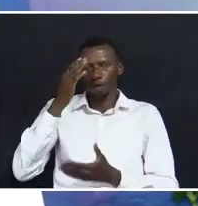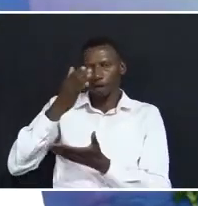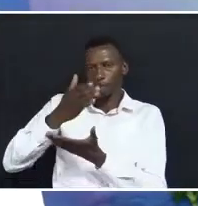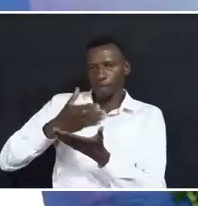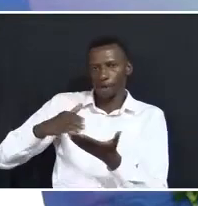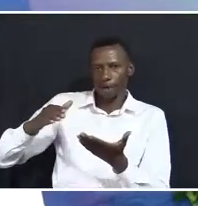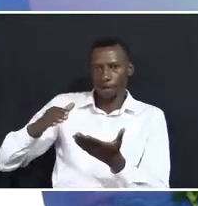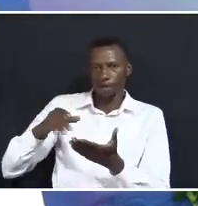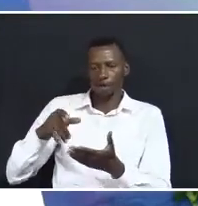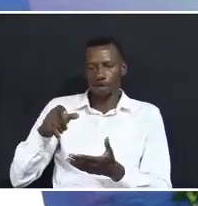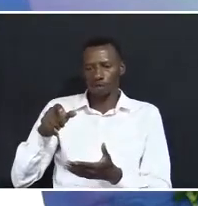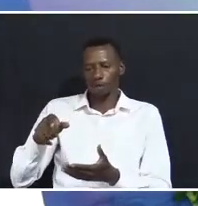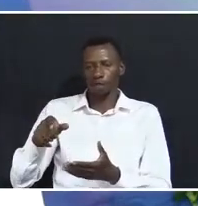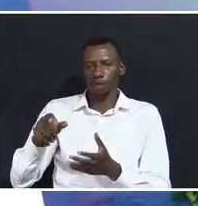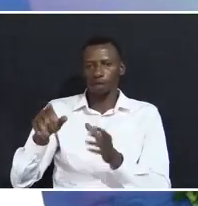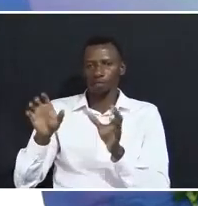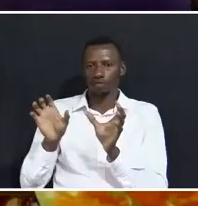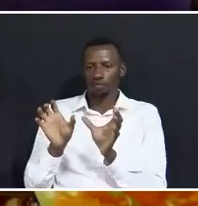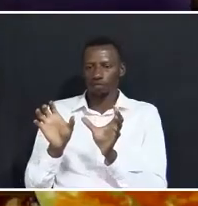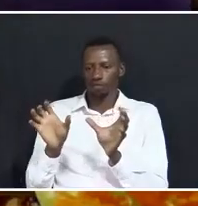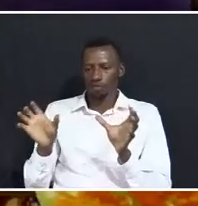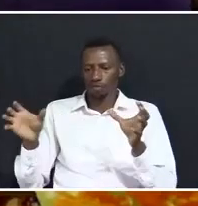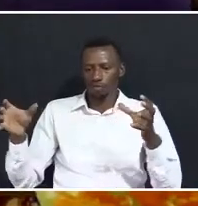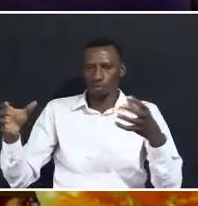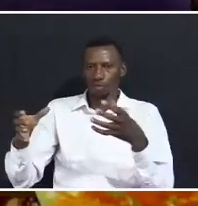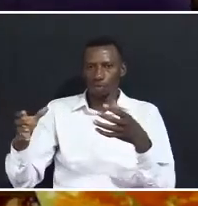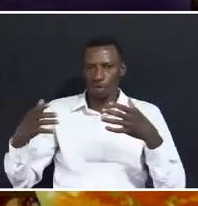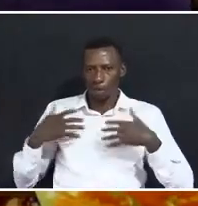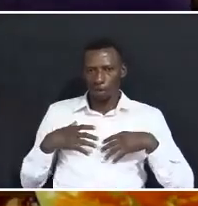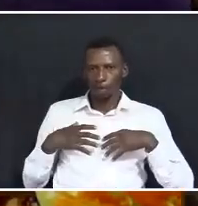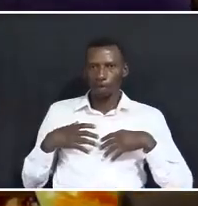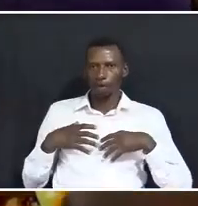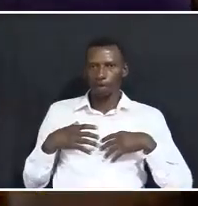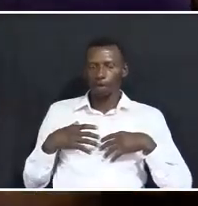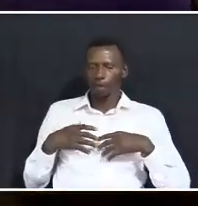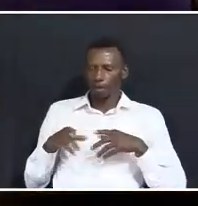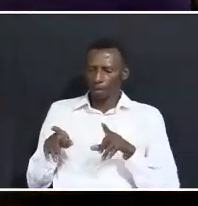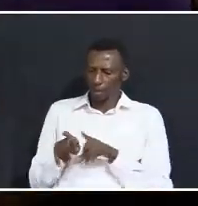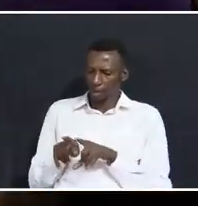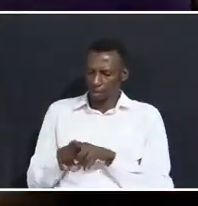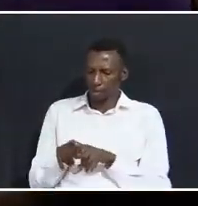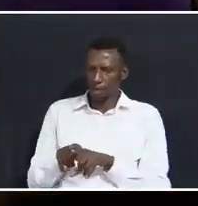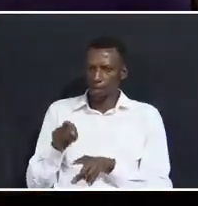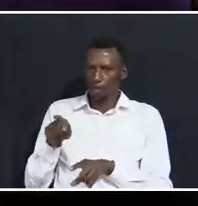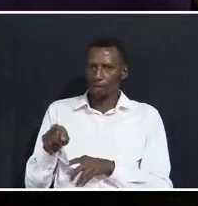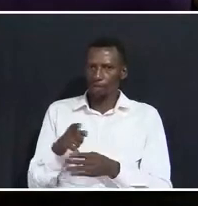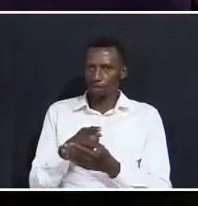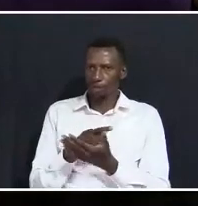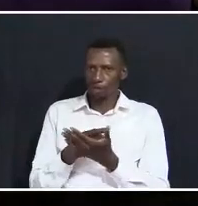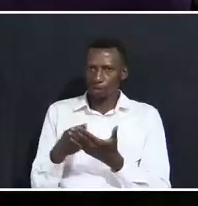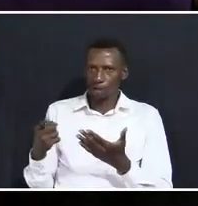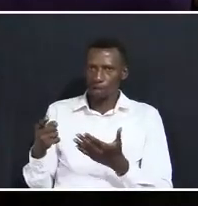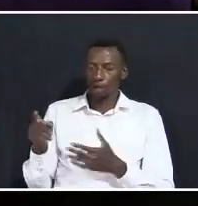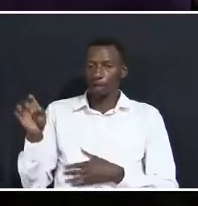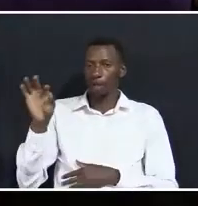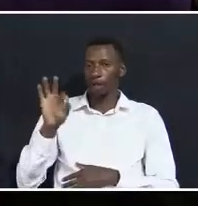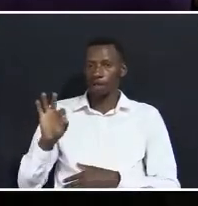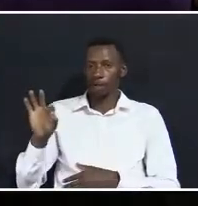this crowd will be the same one who will be on this same week on